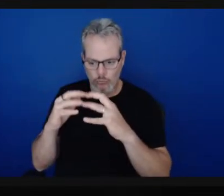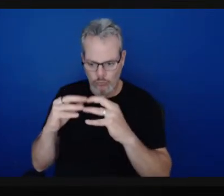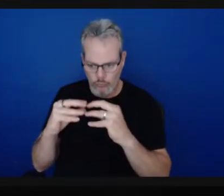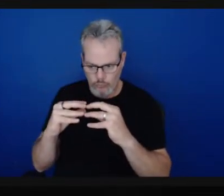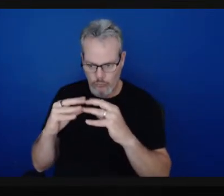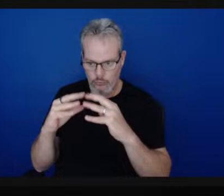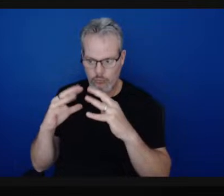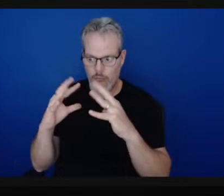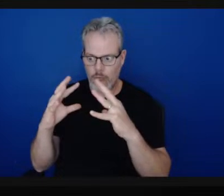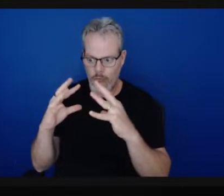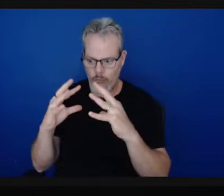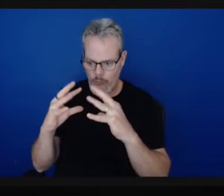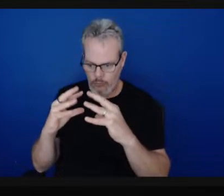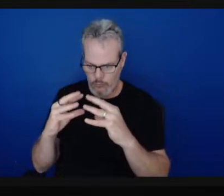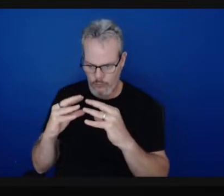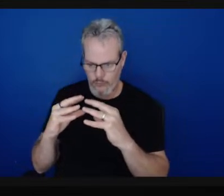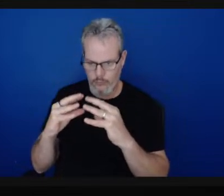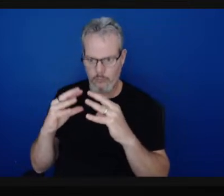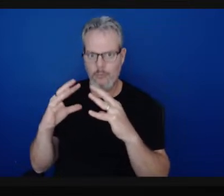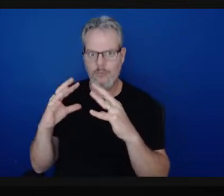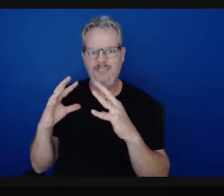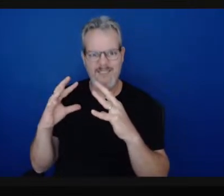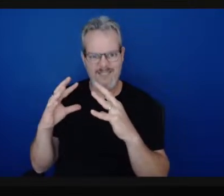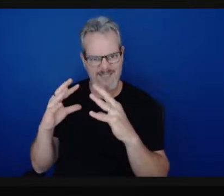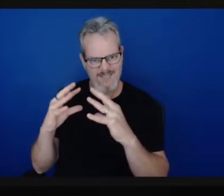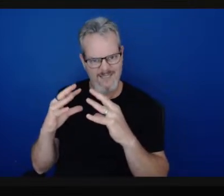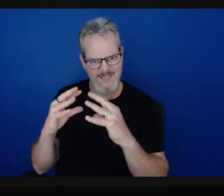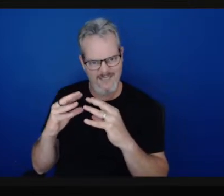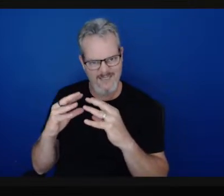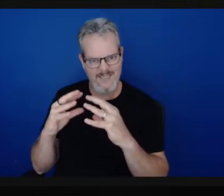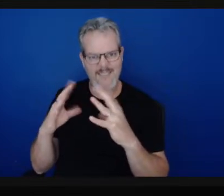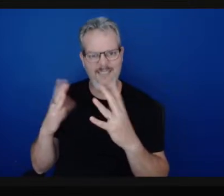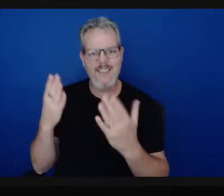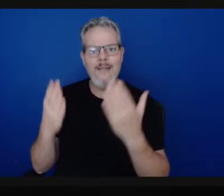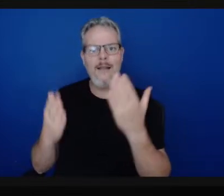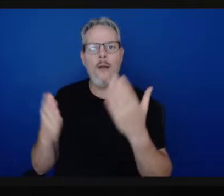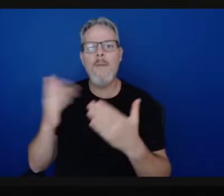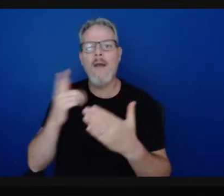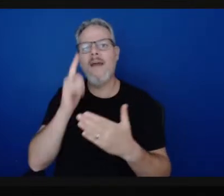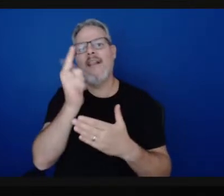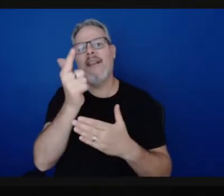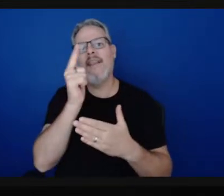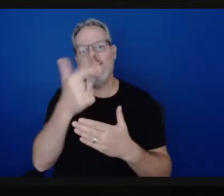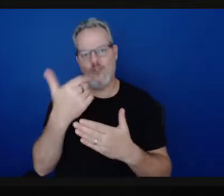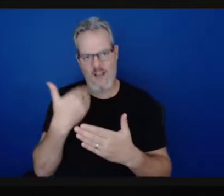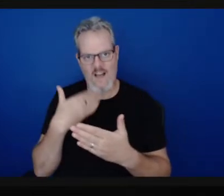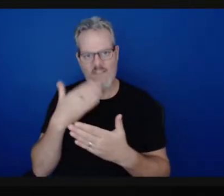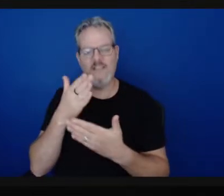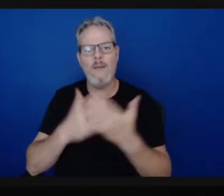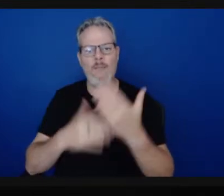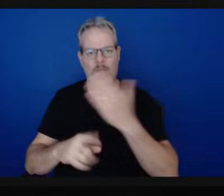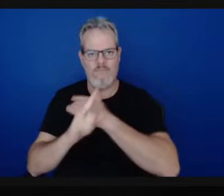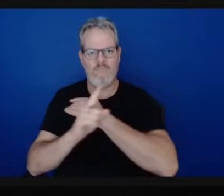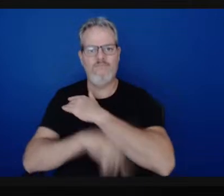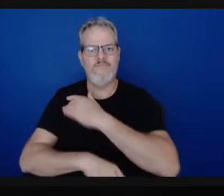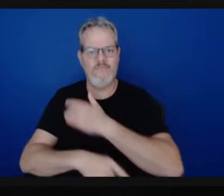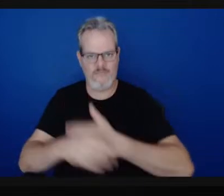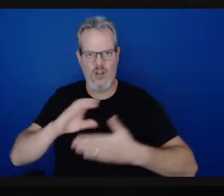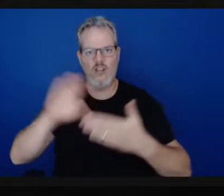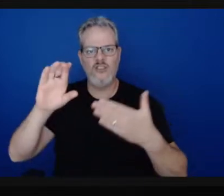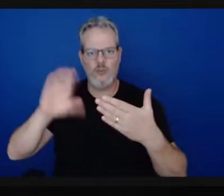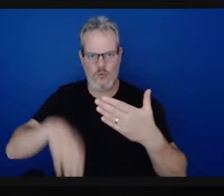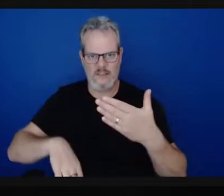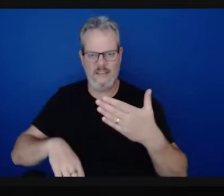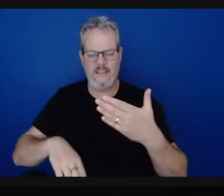more, and that may eventually have consequences on a rift zone there. So